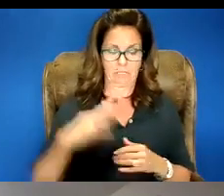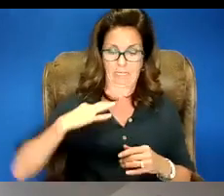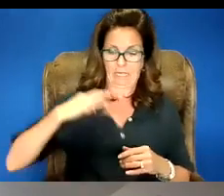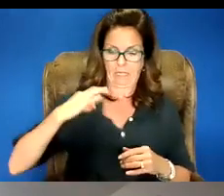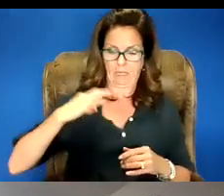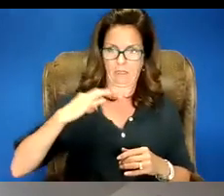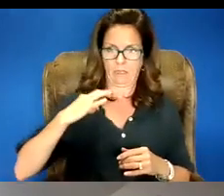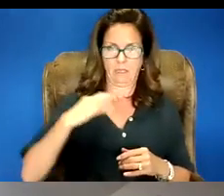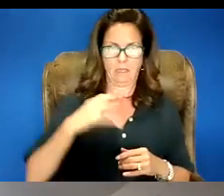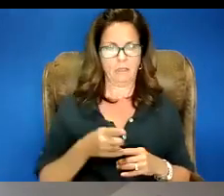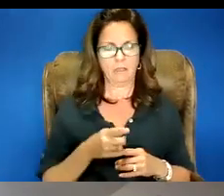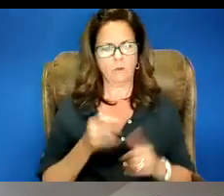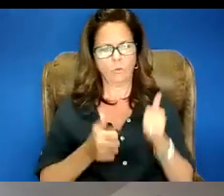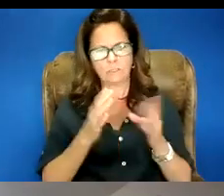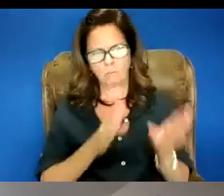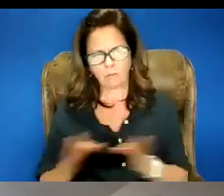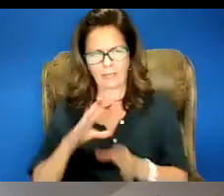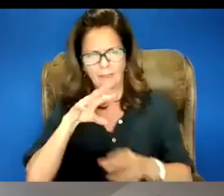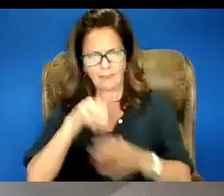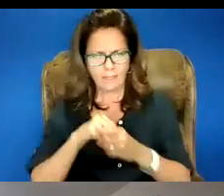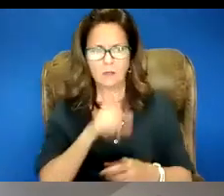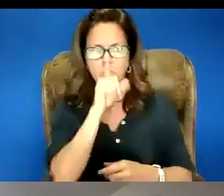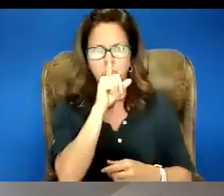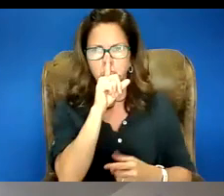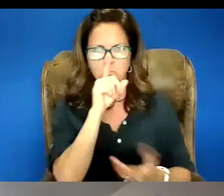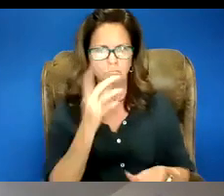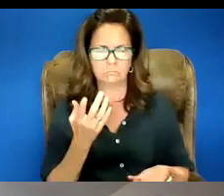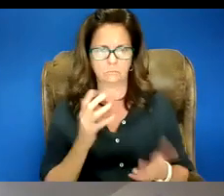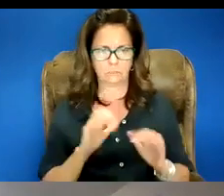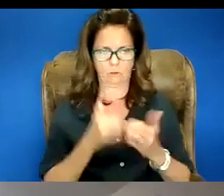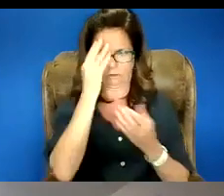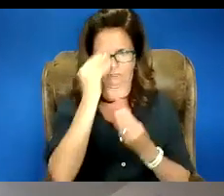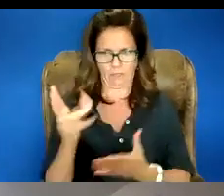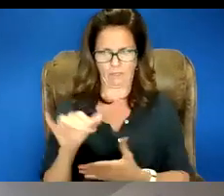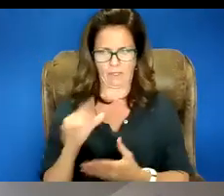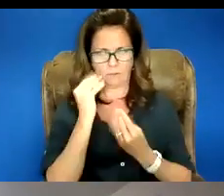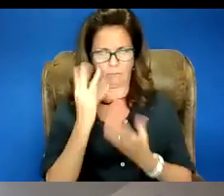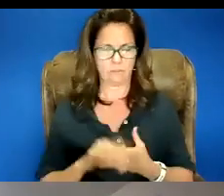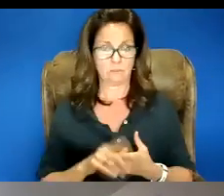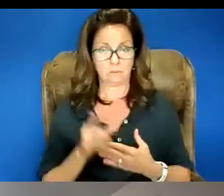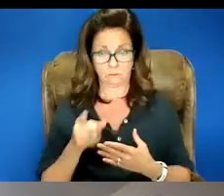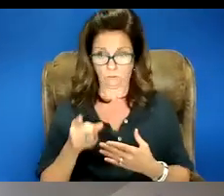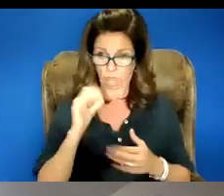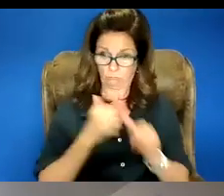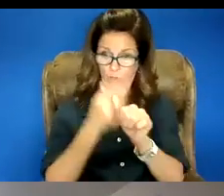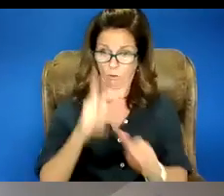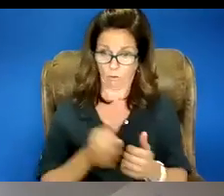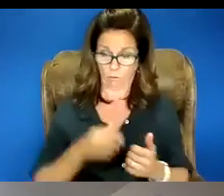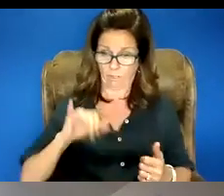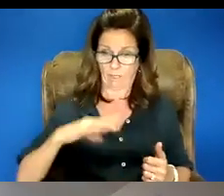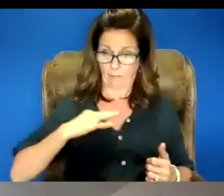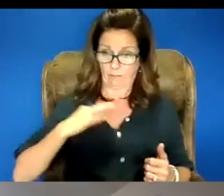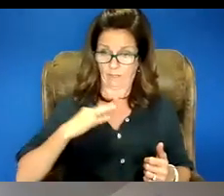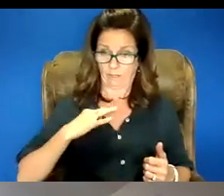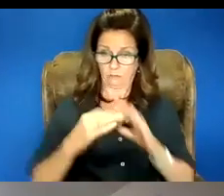doesn't ask which plan you're in, so how do we get that info to you? Will you follow up on the application?